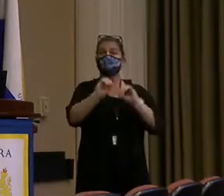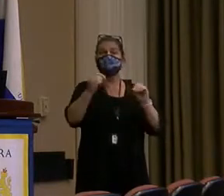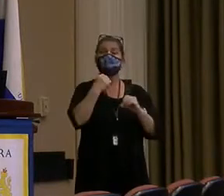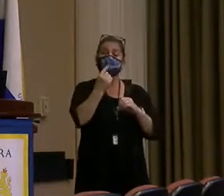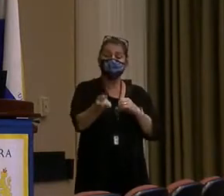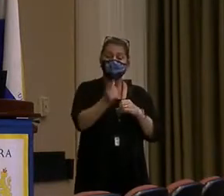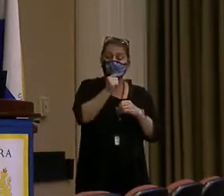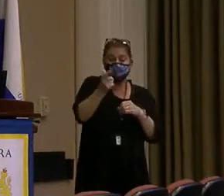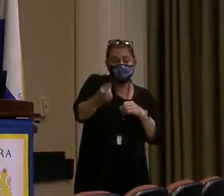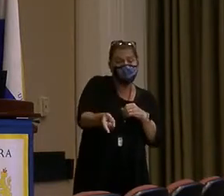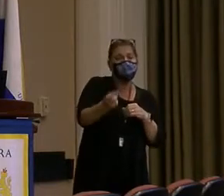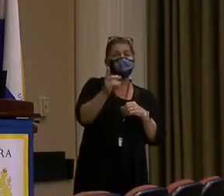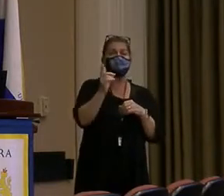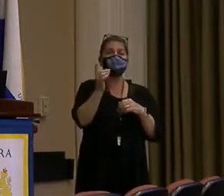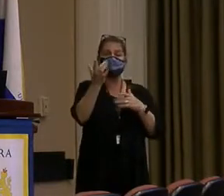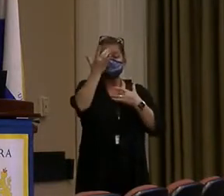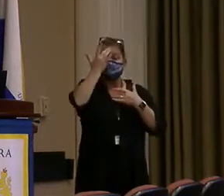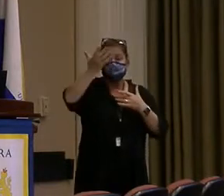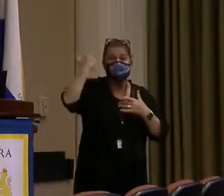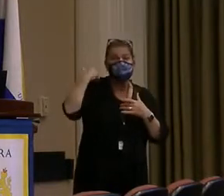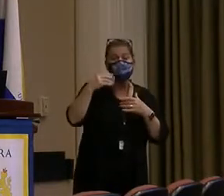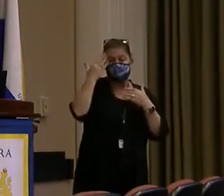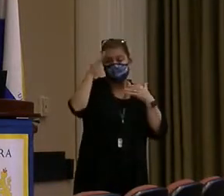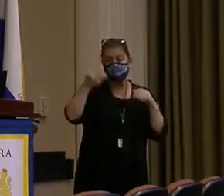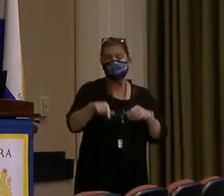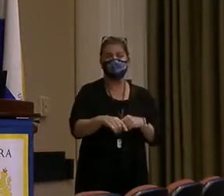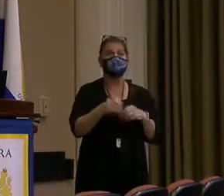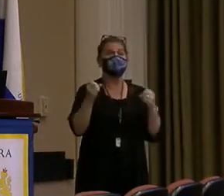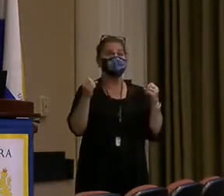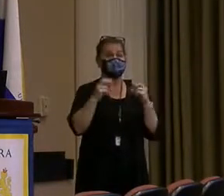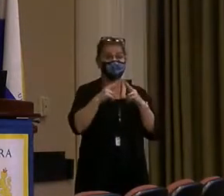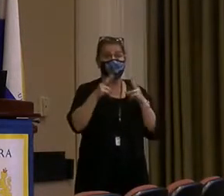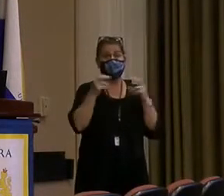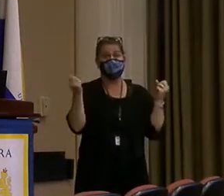them, and it was terribly frightening.